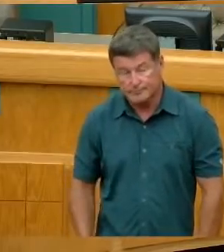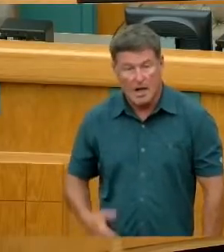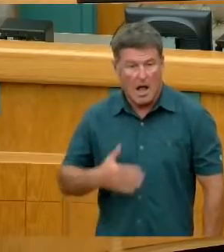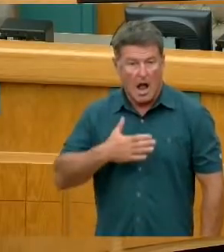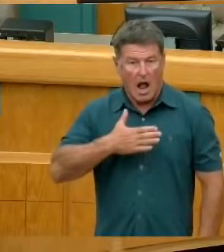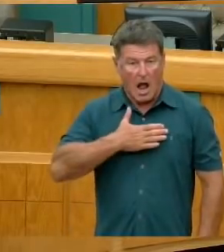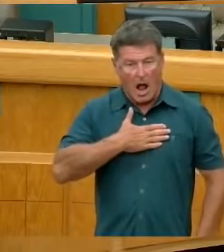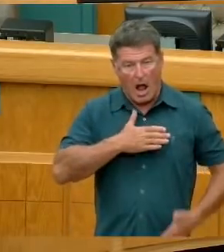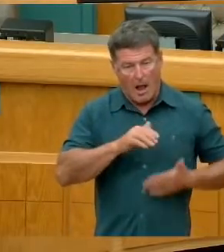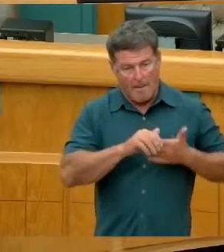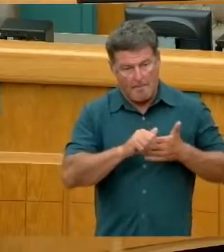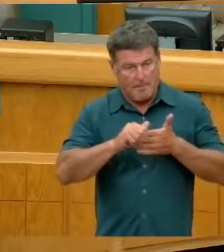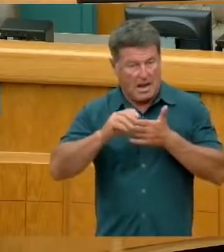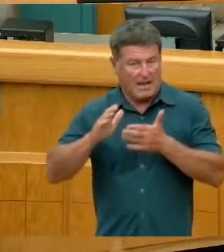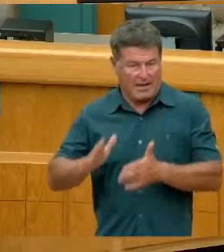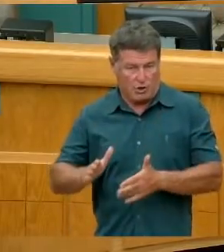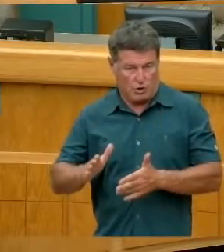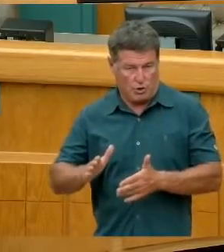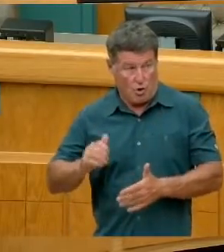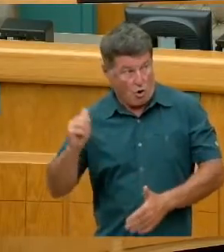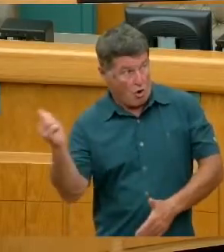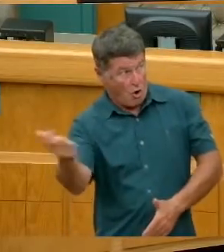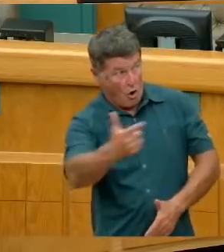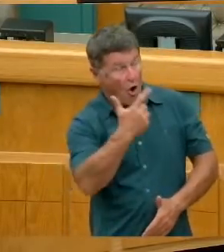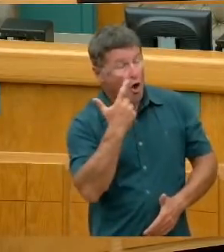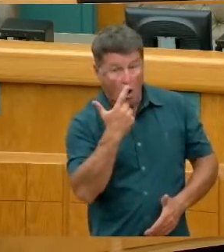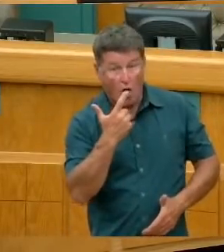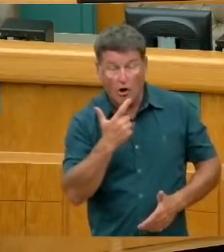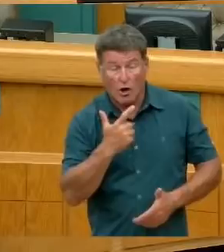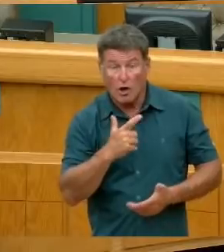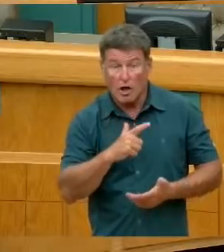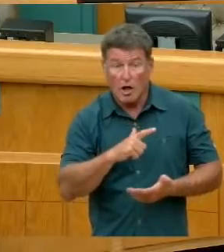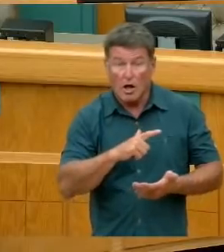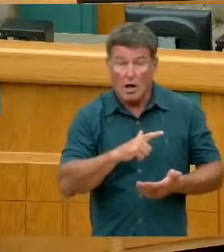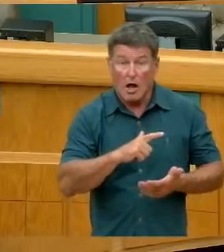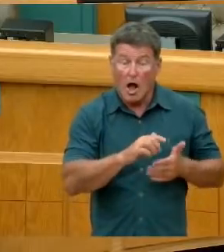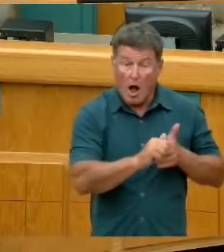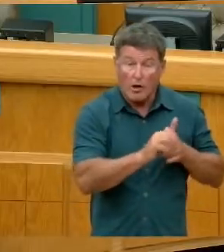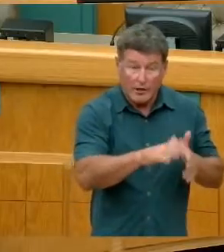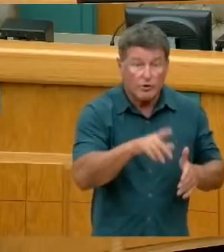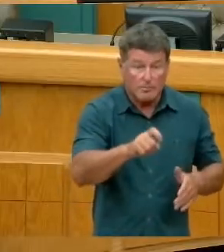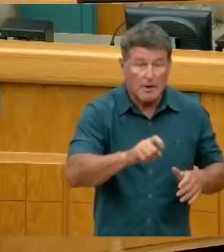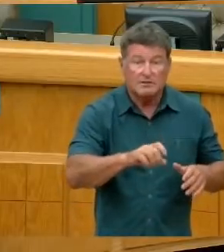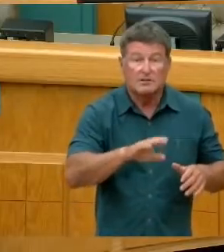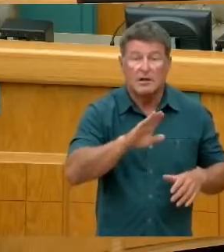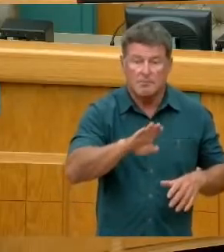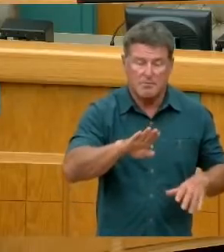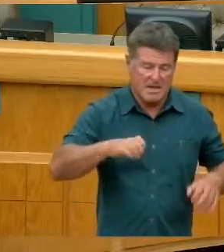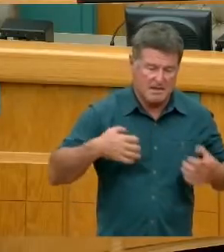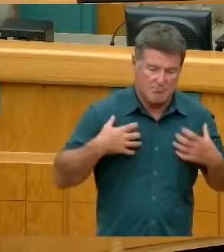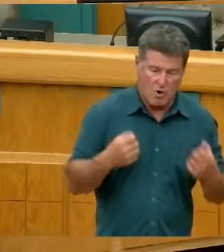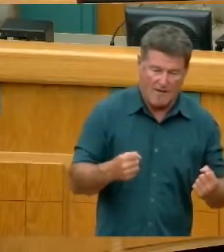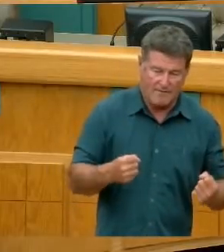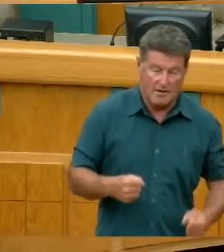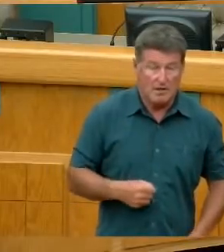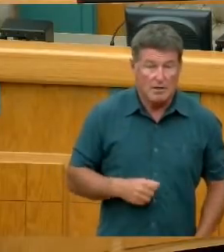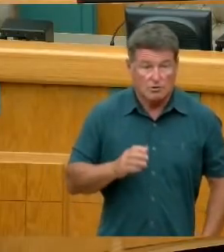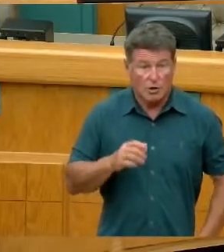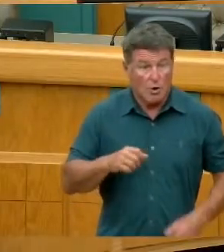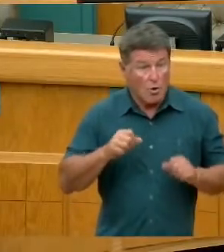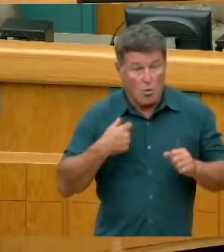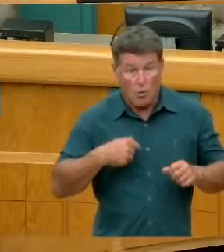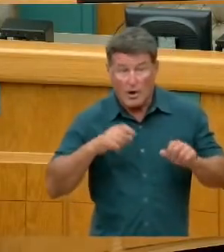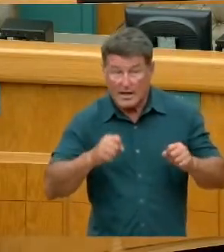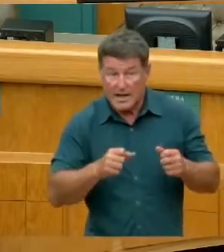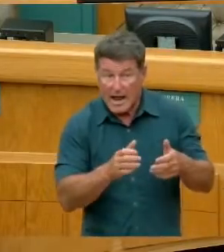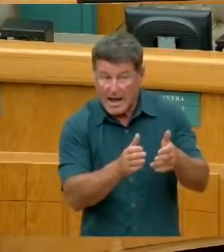any leader is required to act with courage. We can ask, but we must do. And so I'm